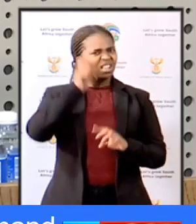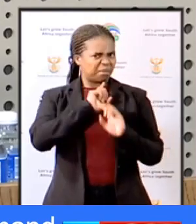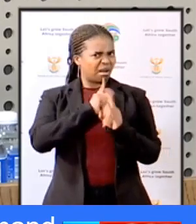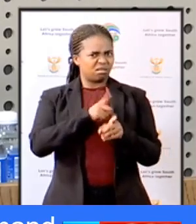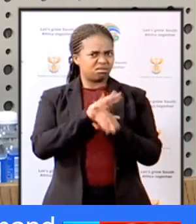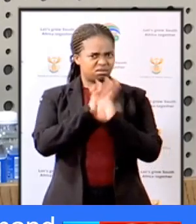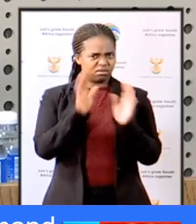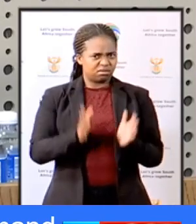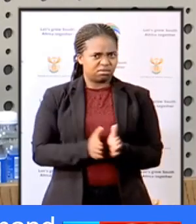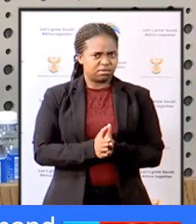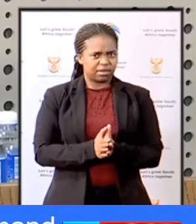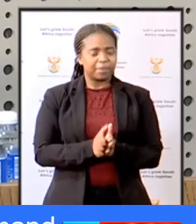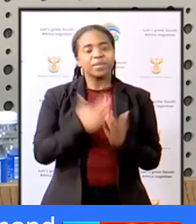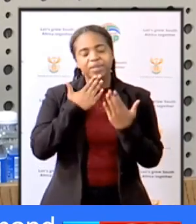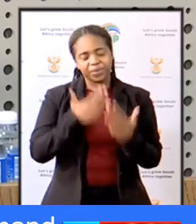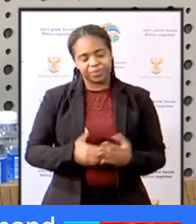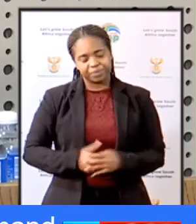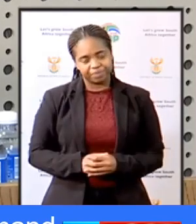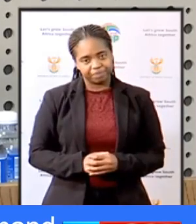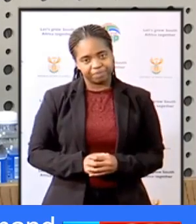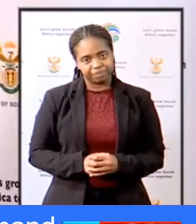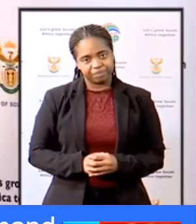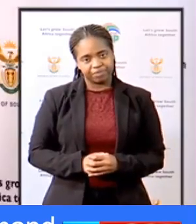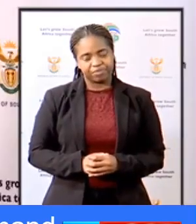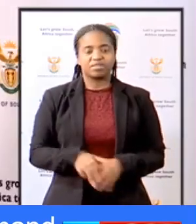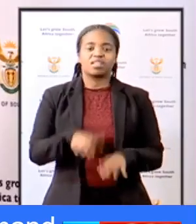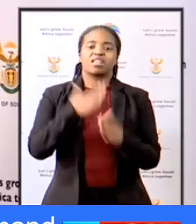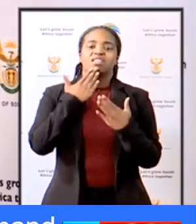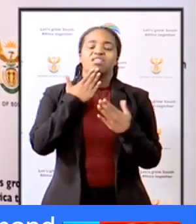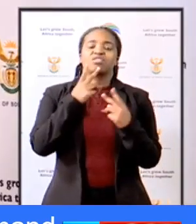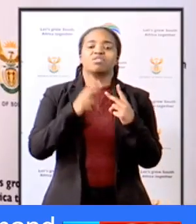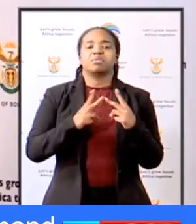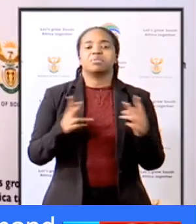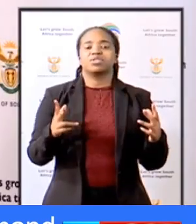answered. Okay. Thank you. Thank you very much.